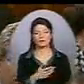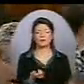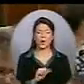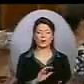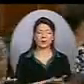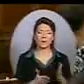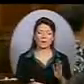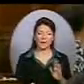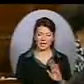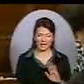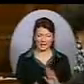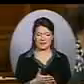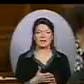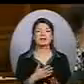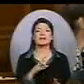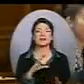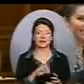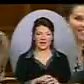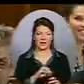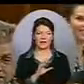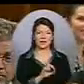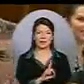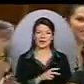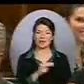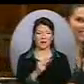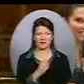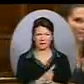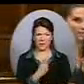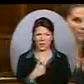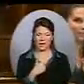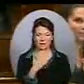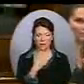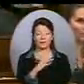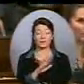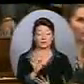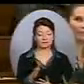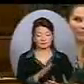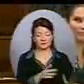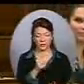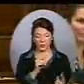electoral fraud. Mr. Speaker, we asked the